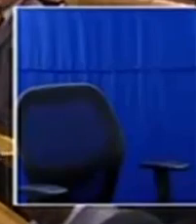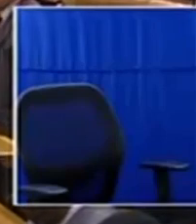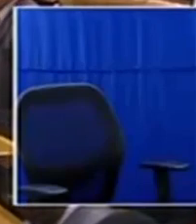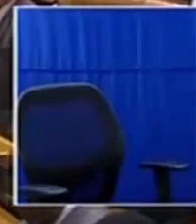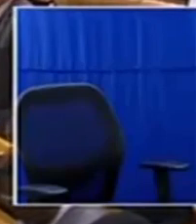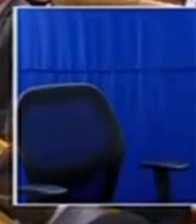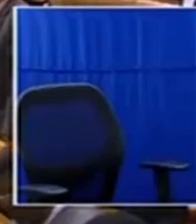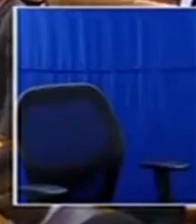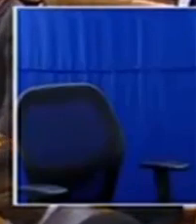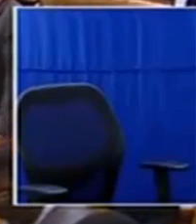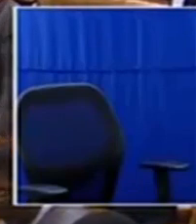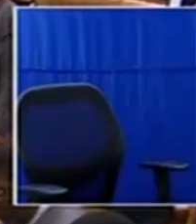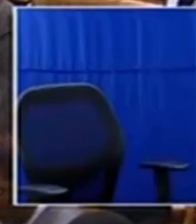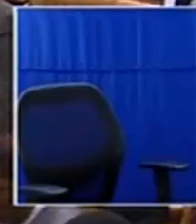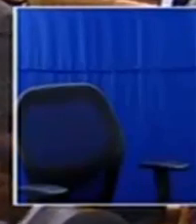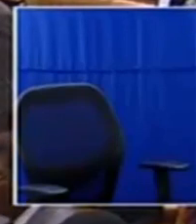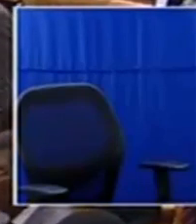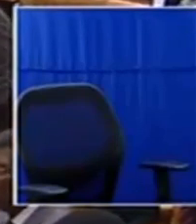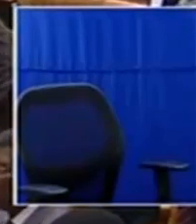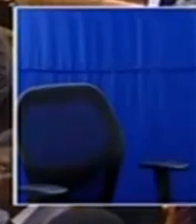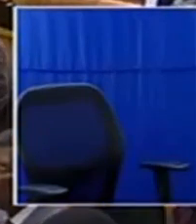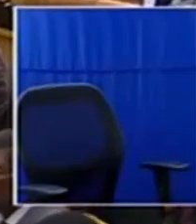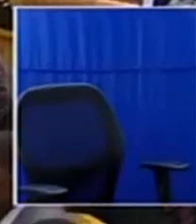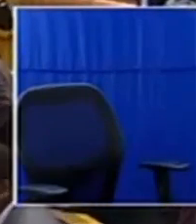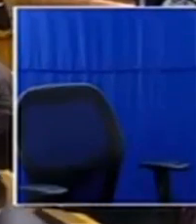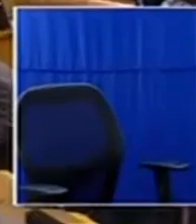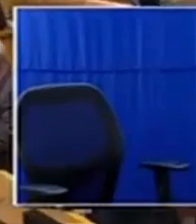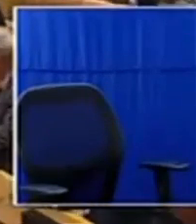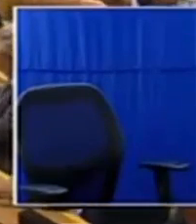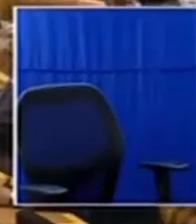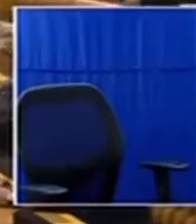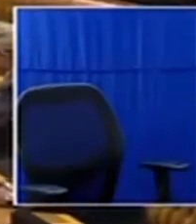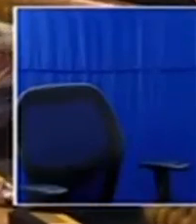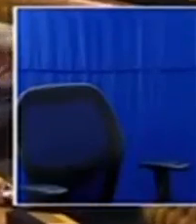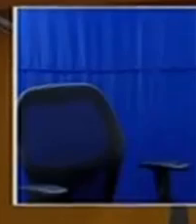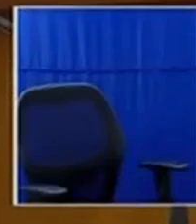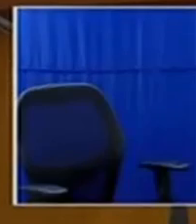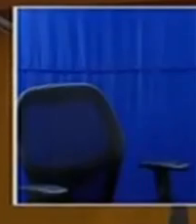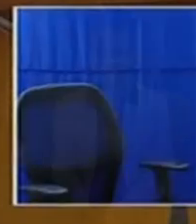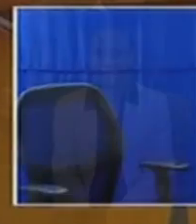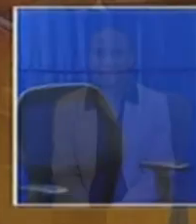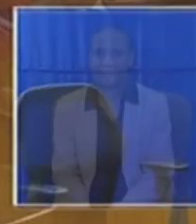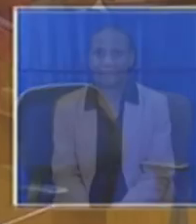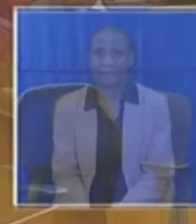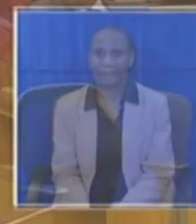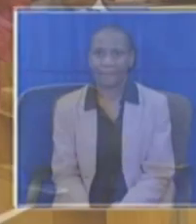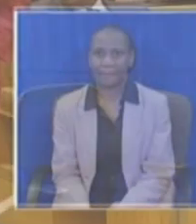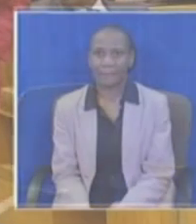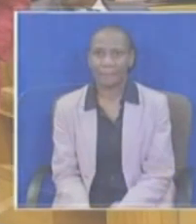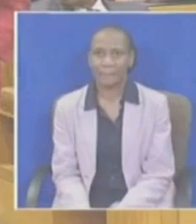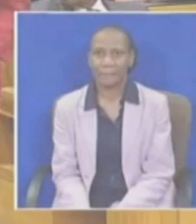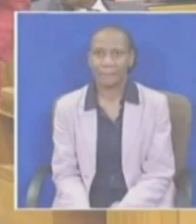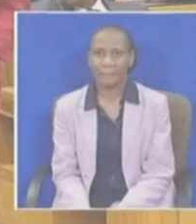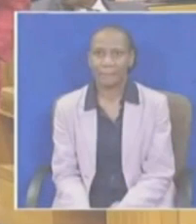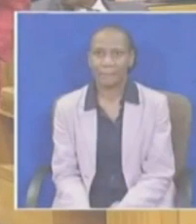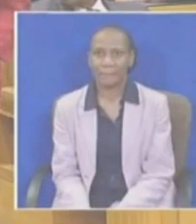May their souls rest in peace. The contributions of these honorable members of parliament in service of the people of South Africa